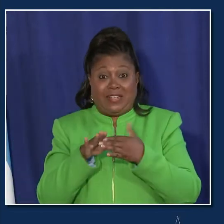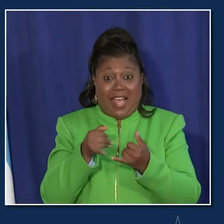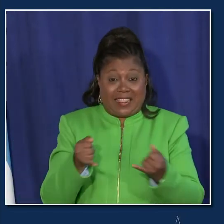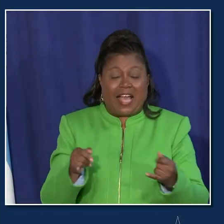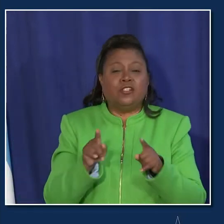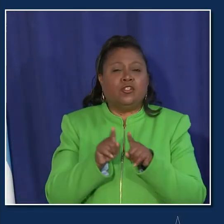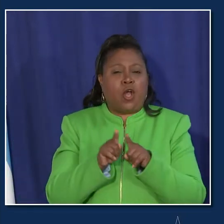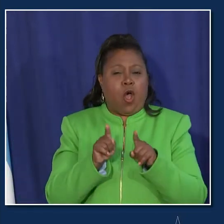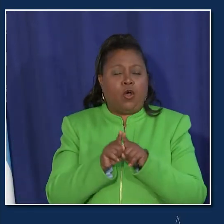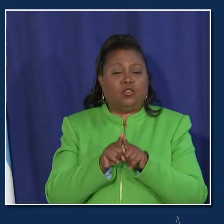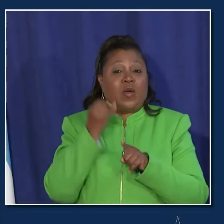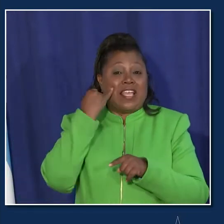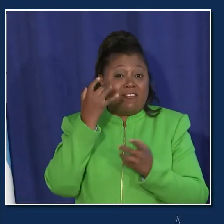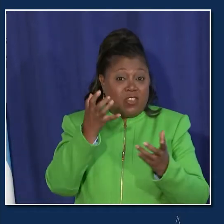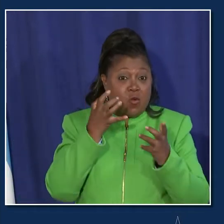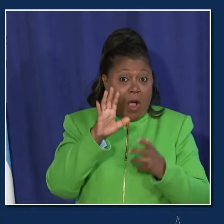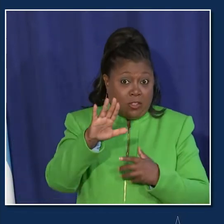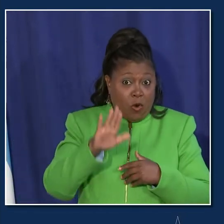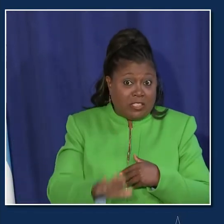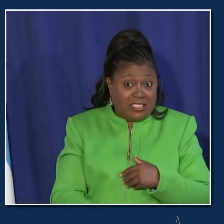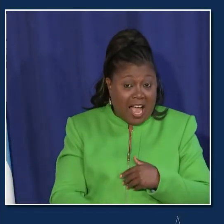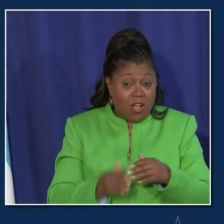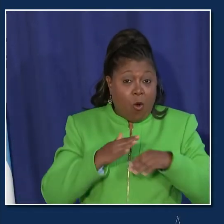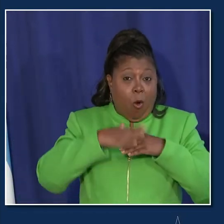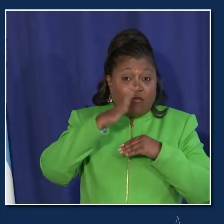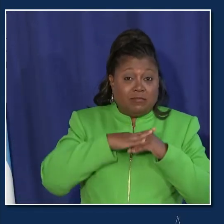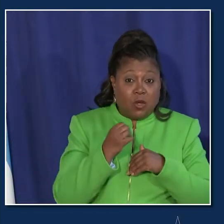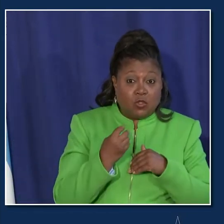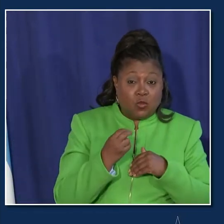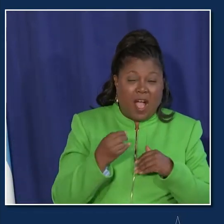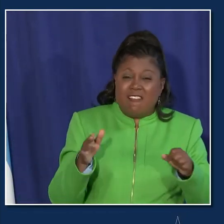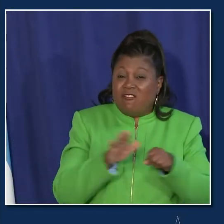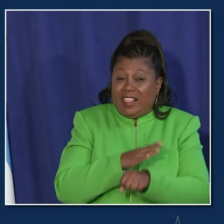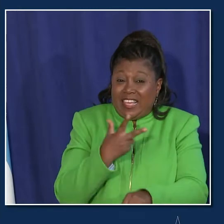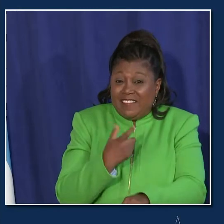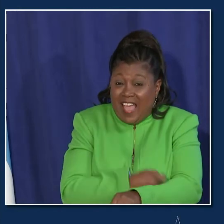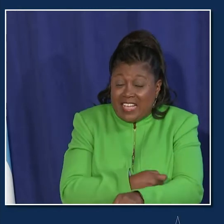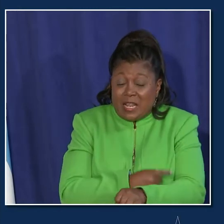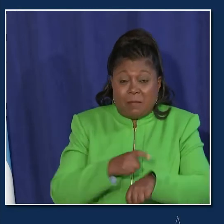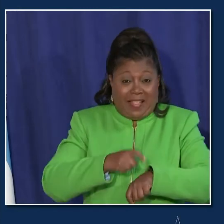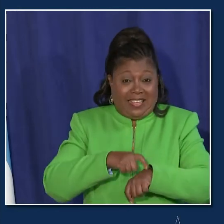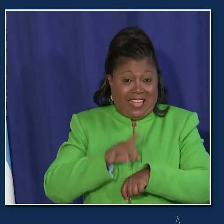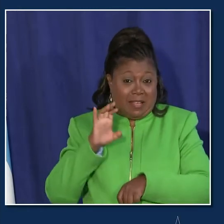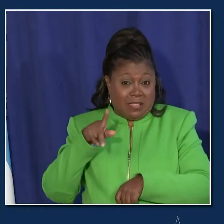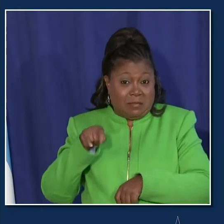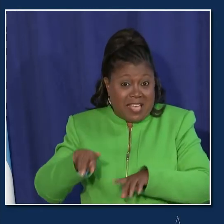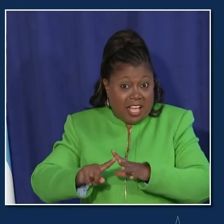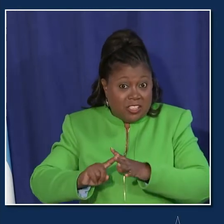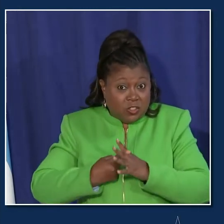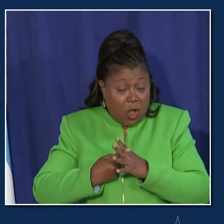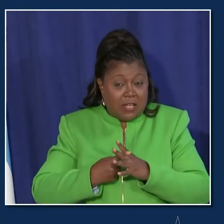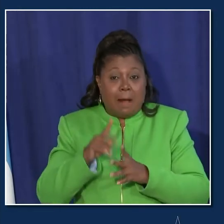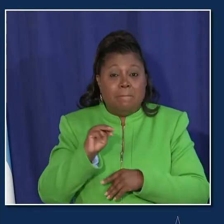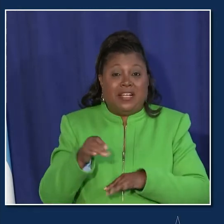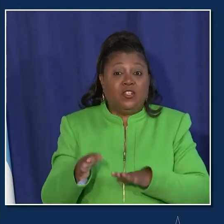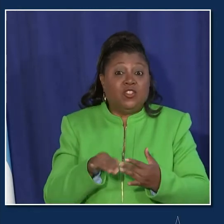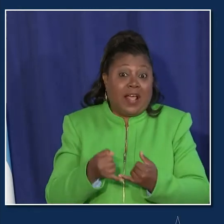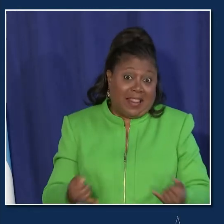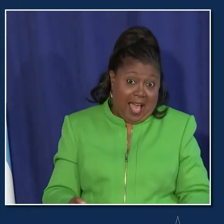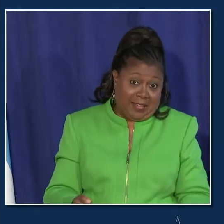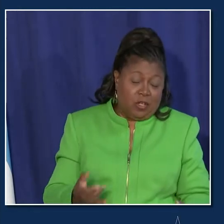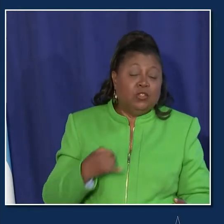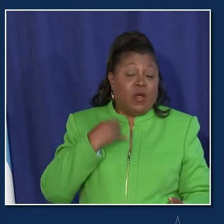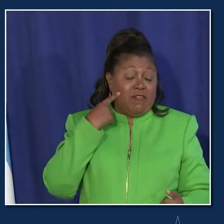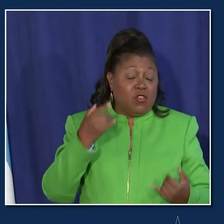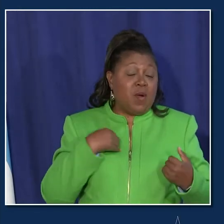is also, if you want your child over the age of 12 fully vaccinated by the time CPS starts, Monday's your deadline. So